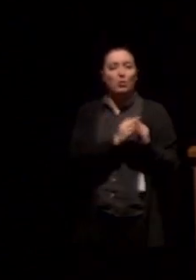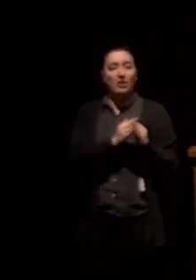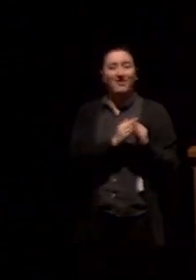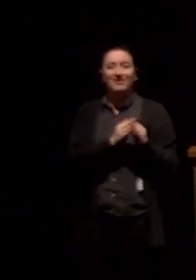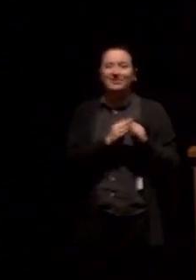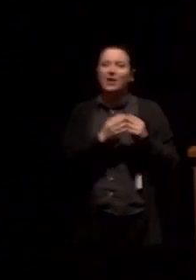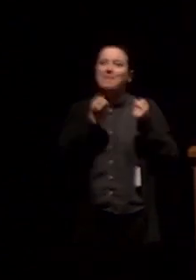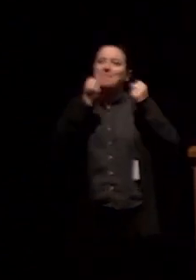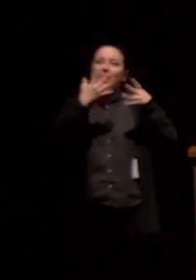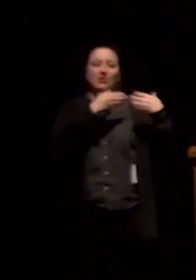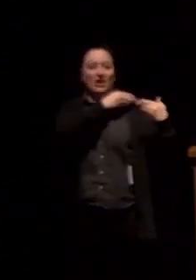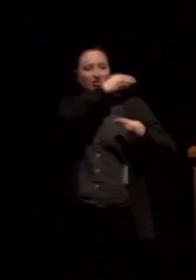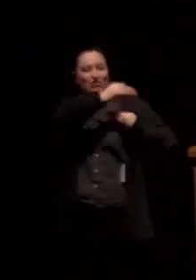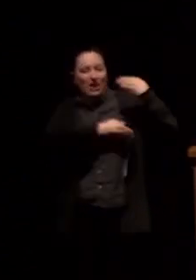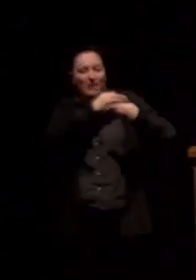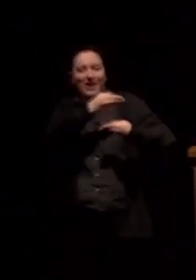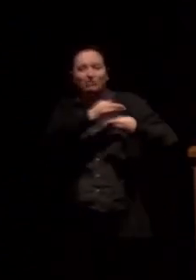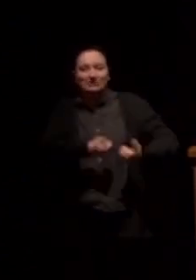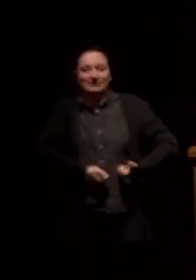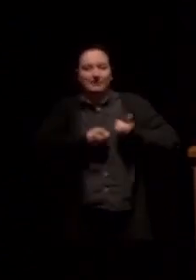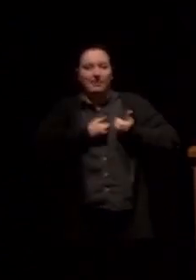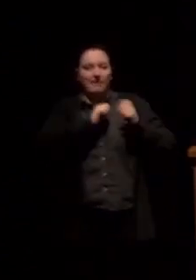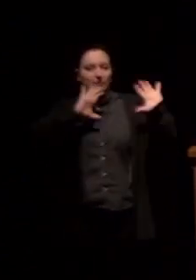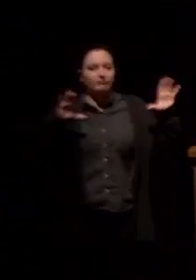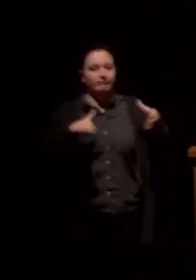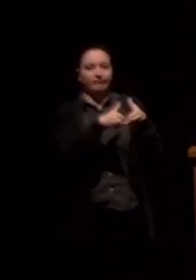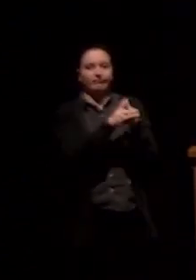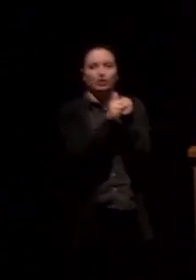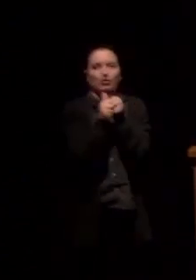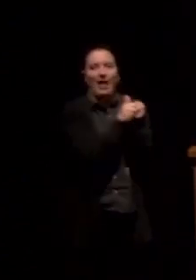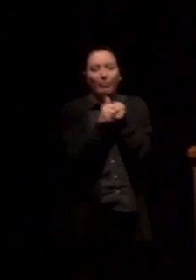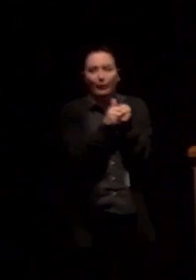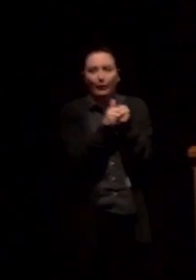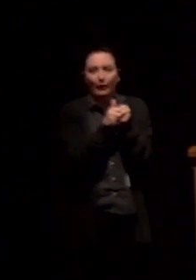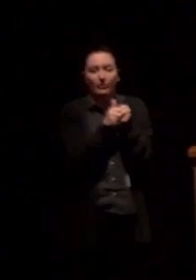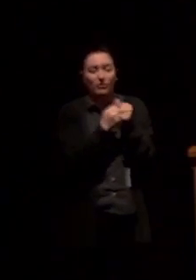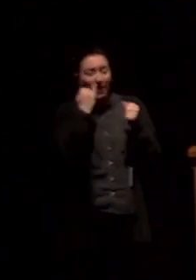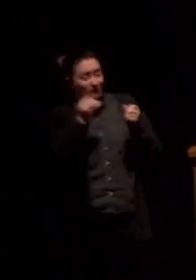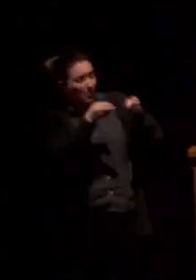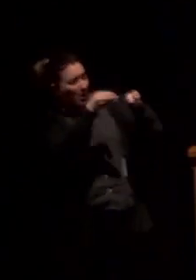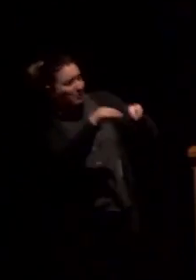mental health, they're not necessarily living alone. And I really don't, you know, and this is